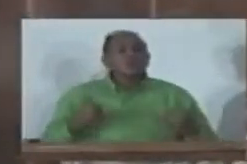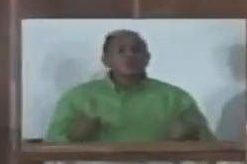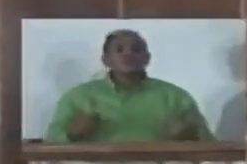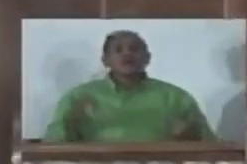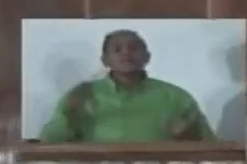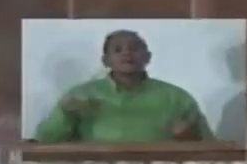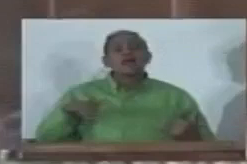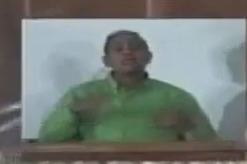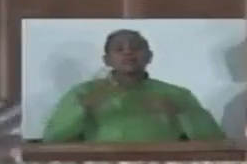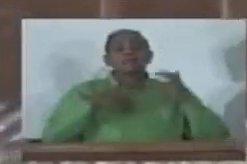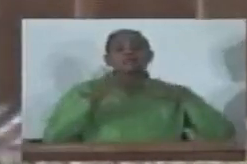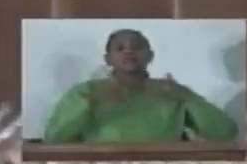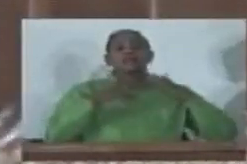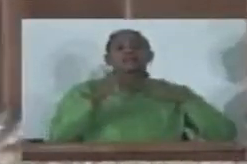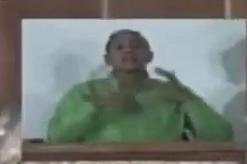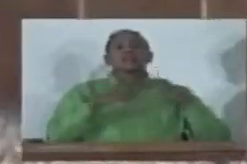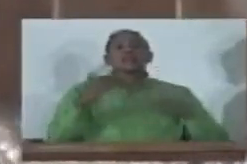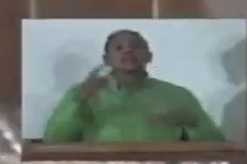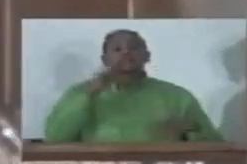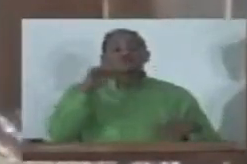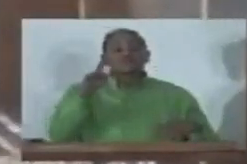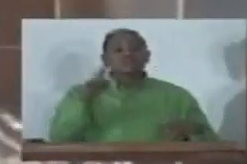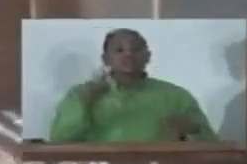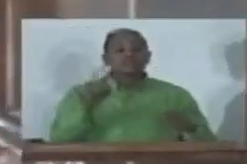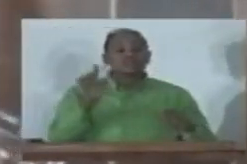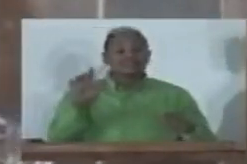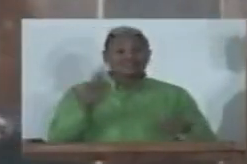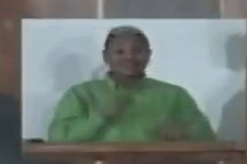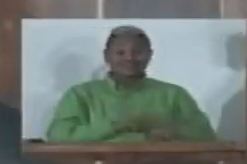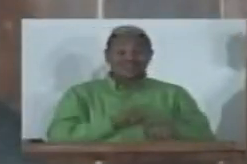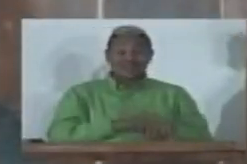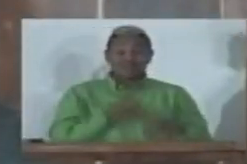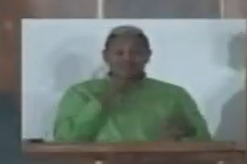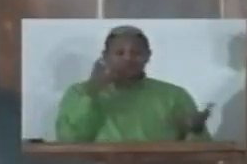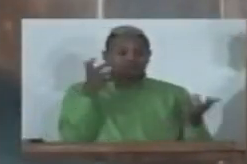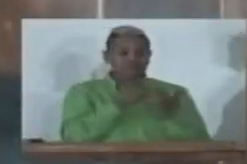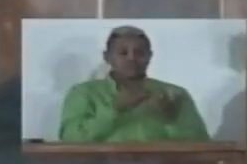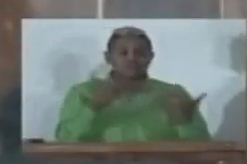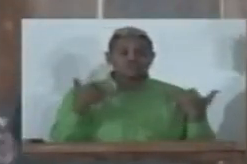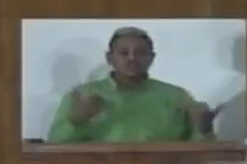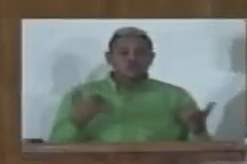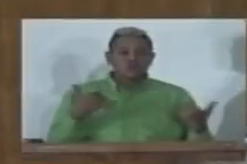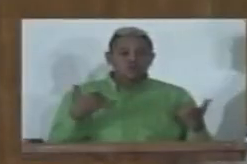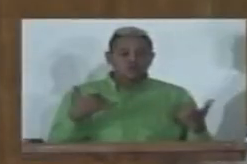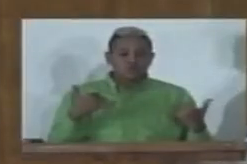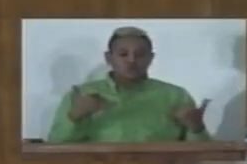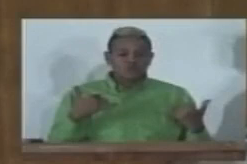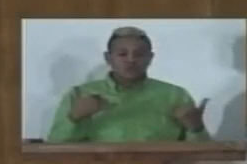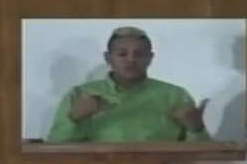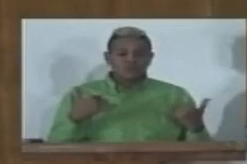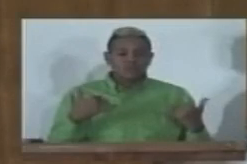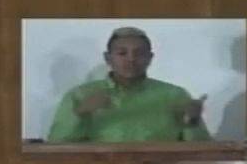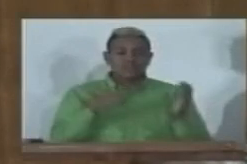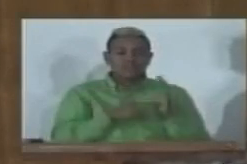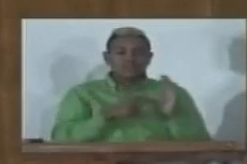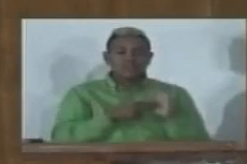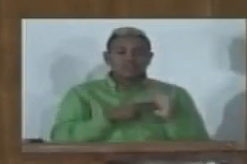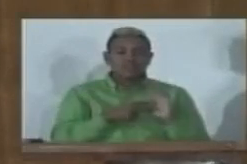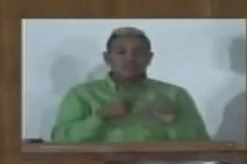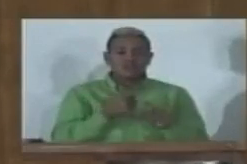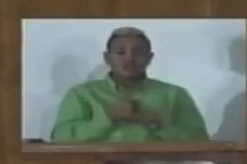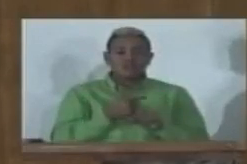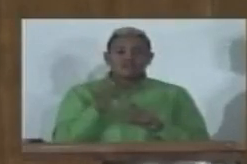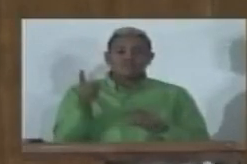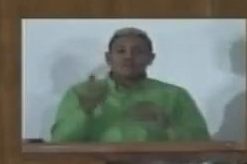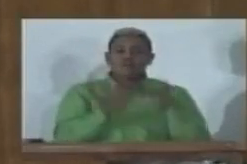parliament building has outlived its usefulness. And indeed, for our national and civic